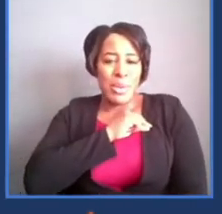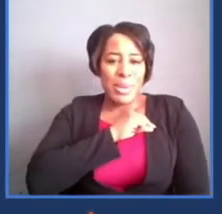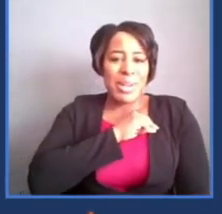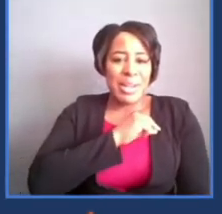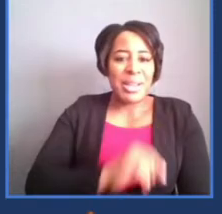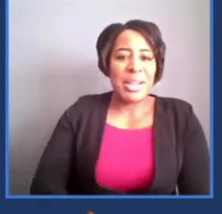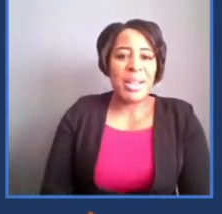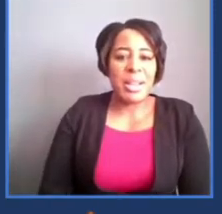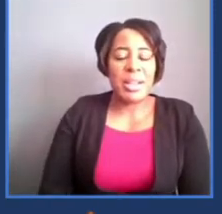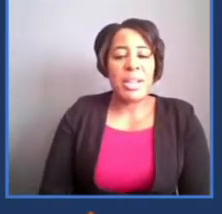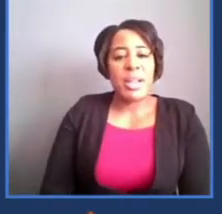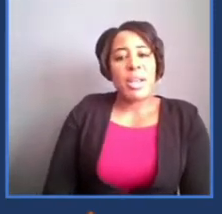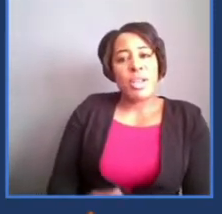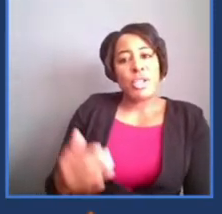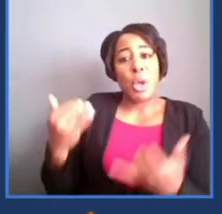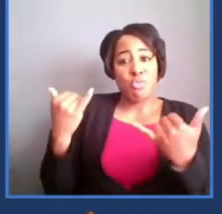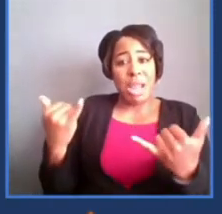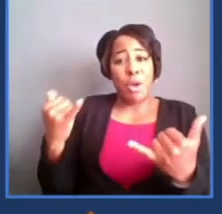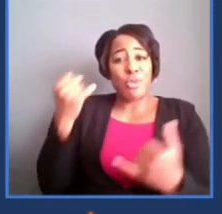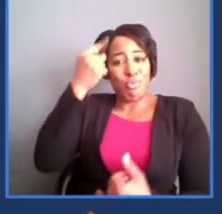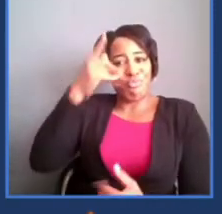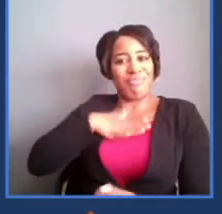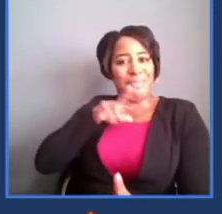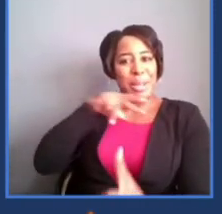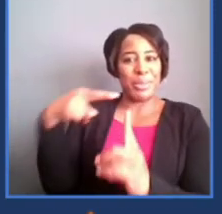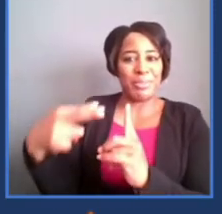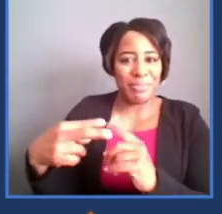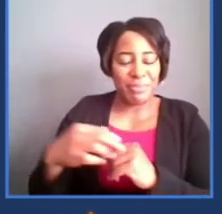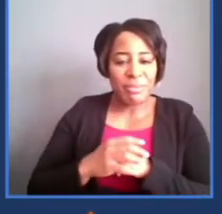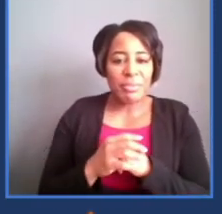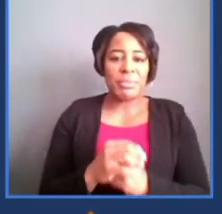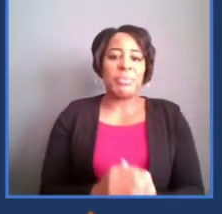So now you see where I'm coming from.